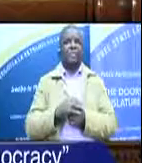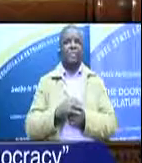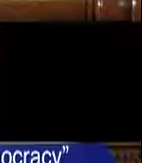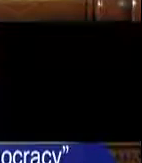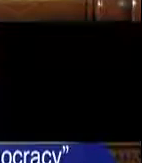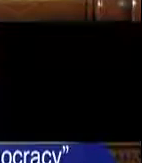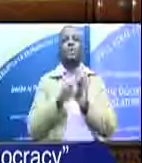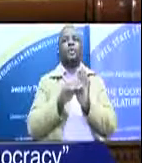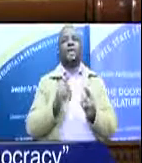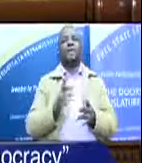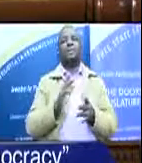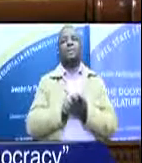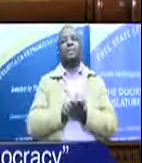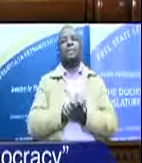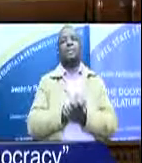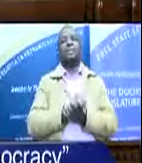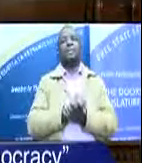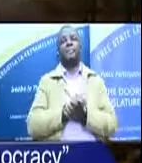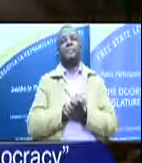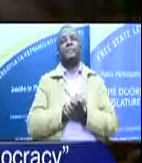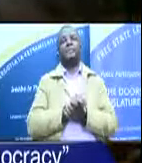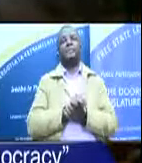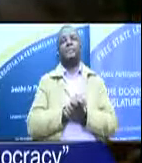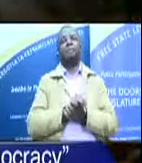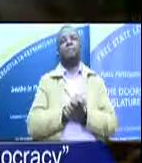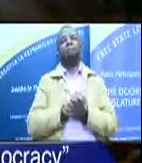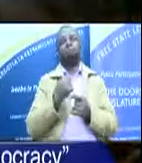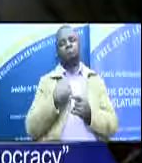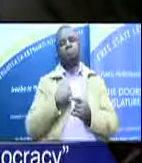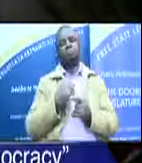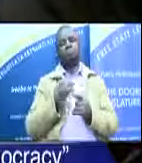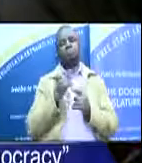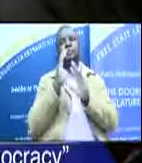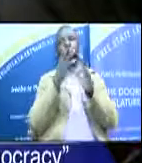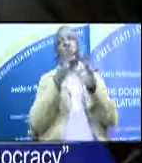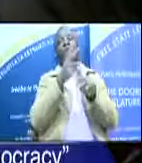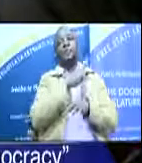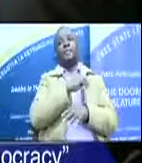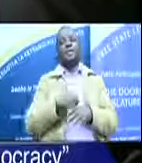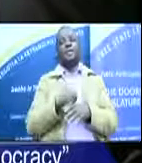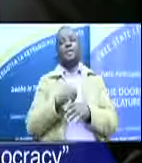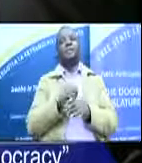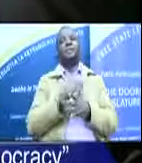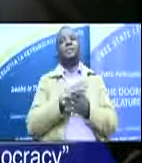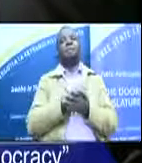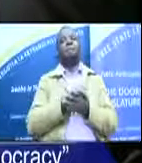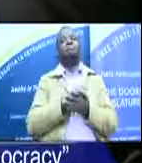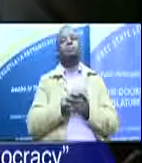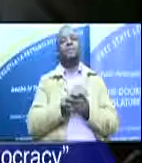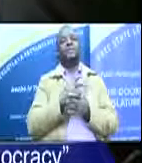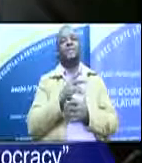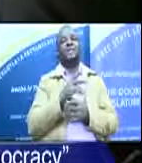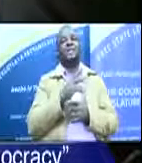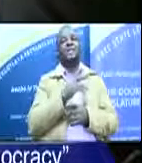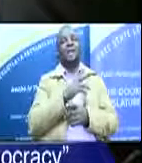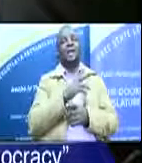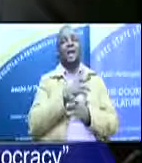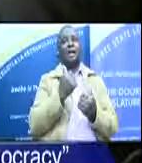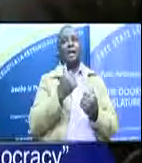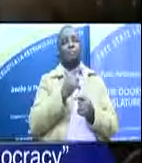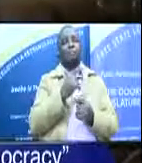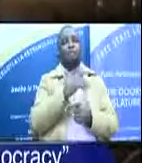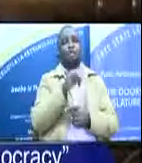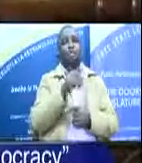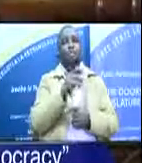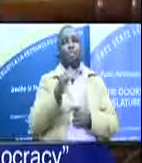Motsamaisi wa dipuisano ke rata ho thoholetsa letona la bophelo bo botle mohlomphehi Dr. Joe Phaahla ka